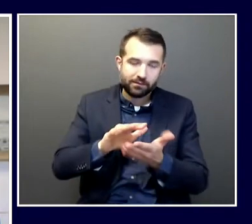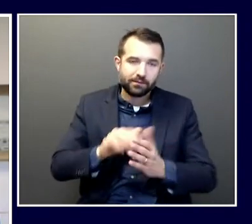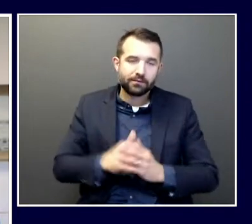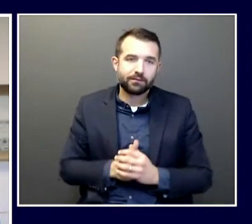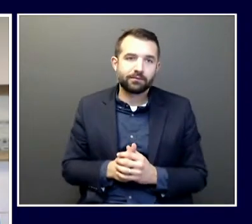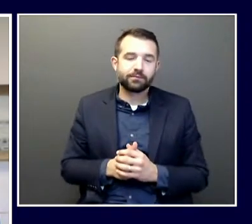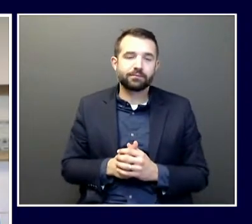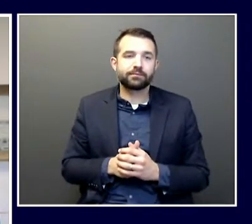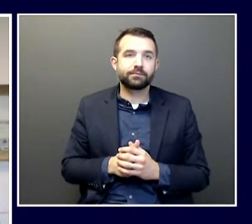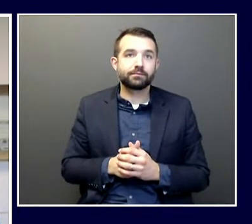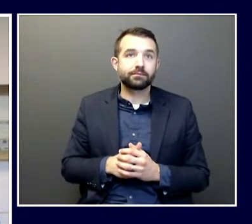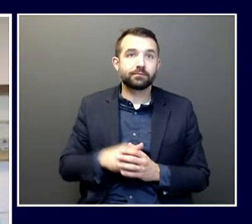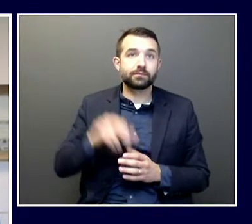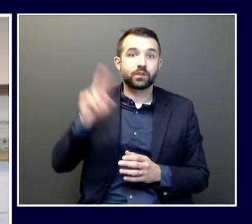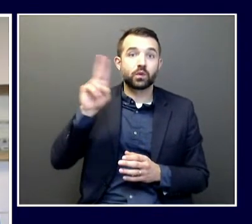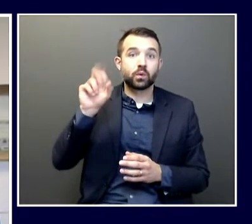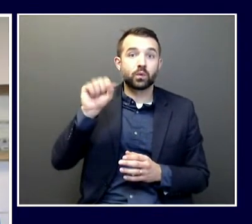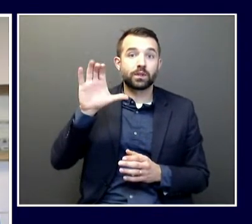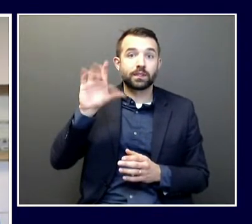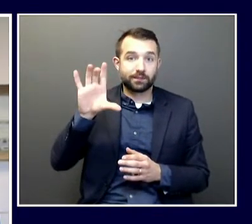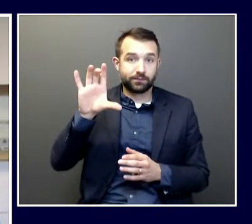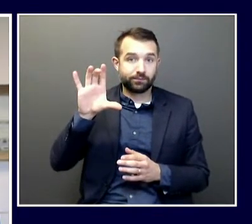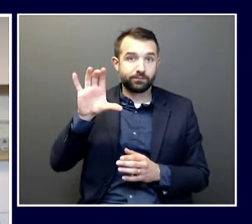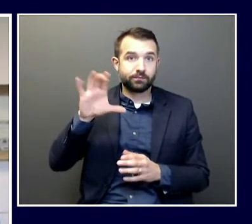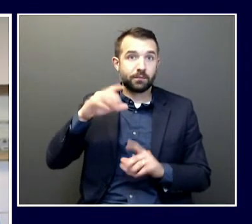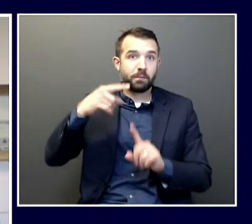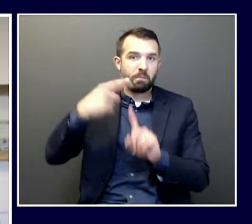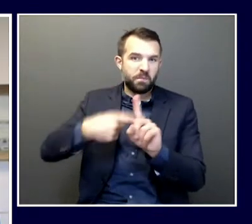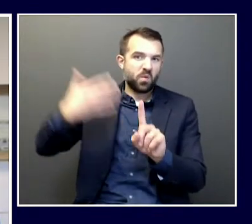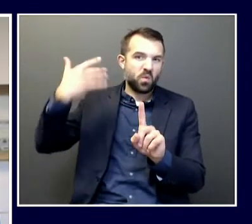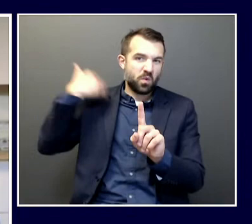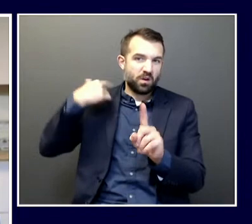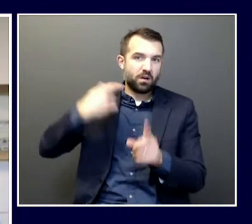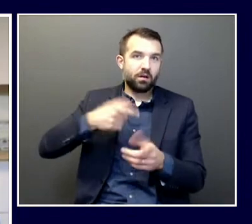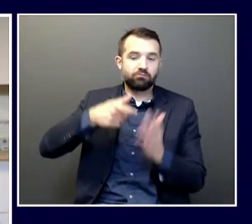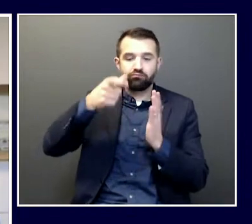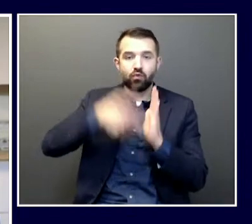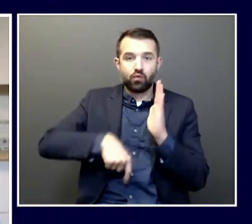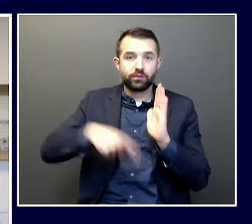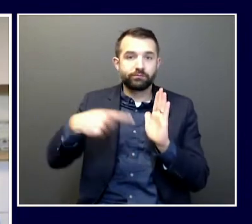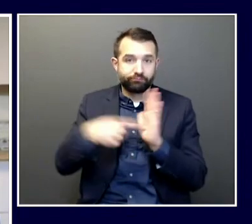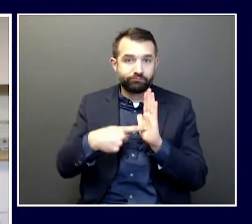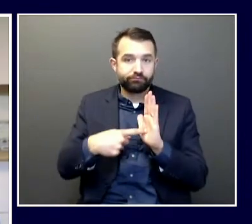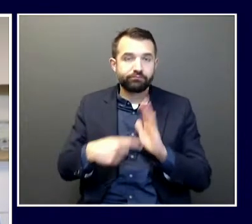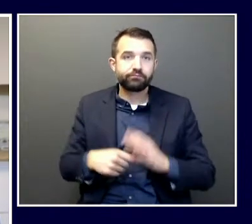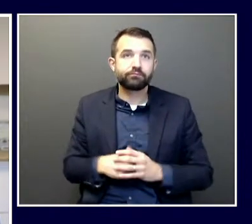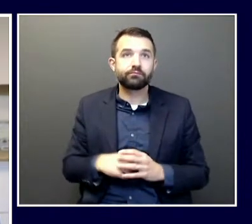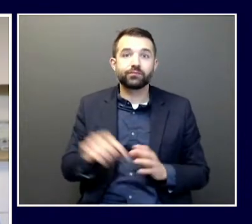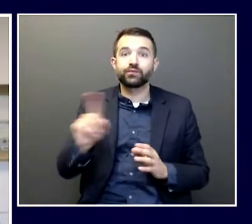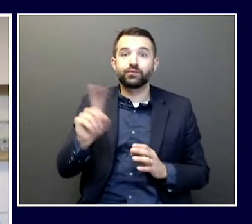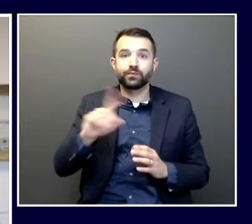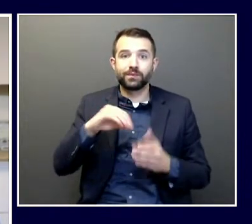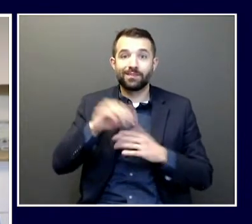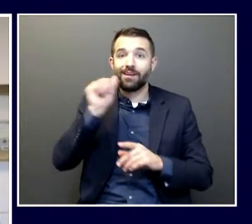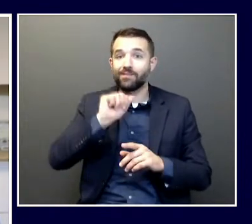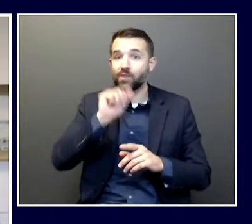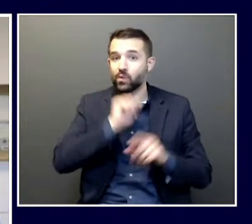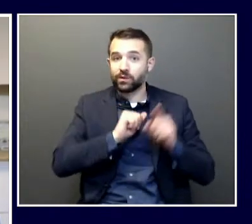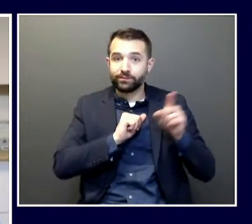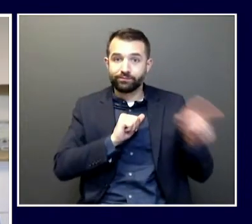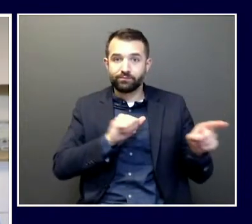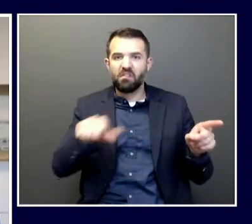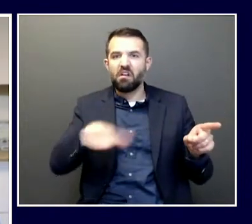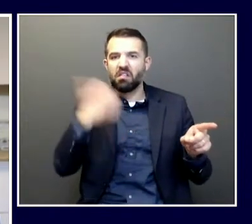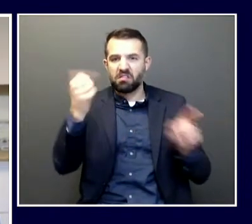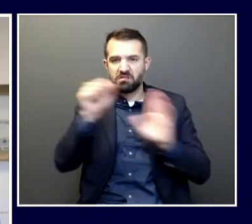US CDC published around about a month ago with some data from Arizona and some other states. And so while it may be difficult to